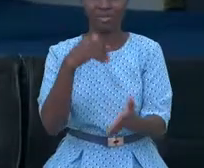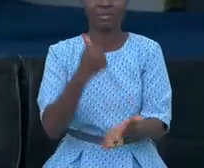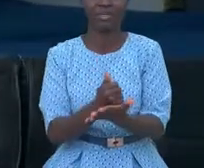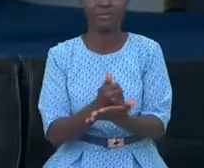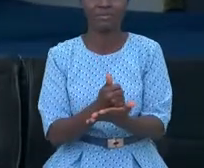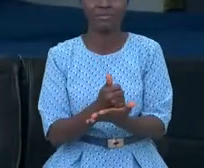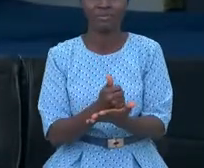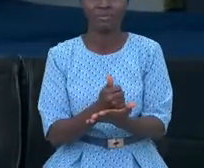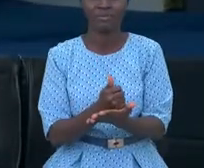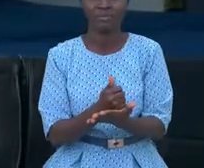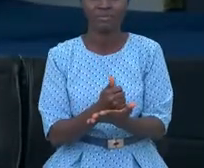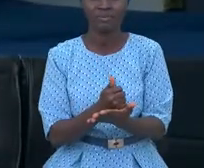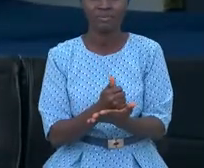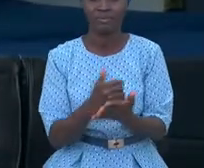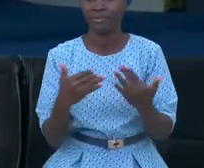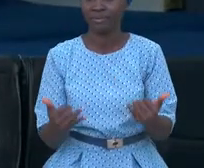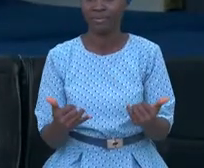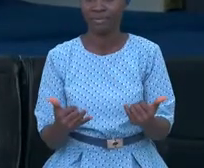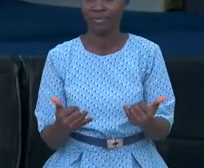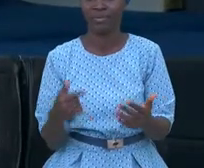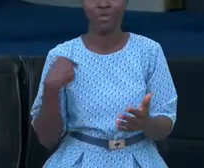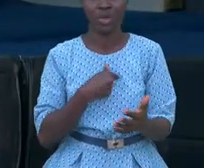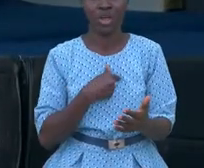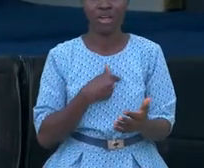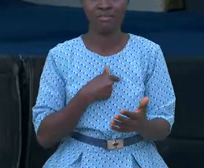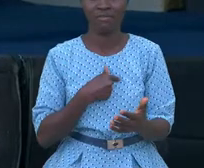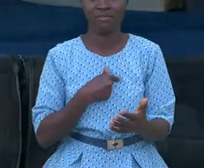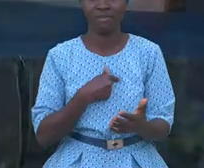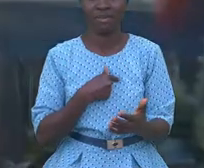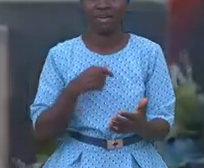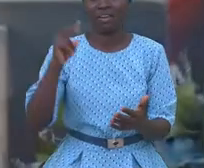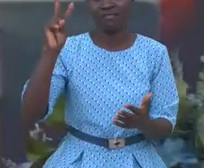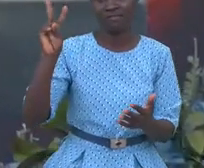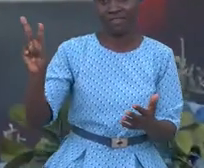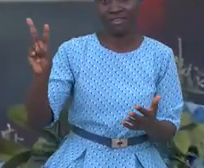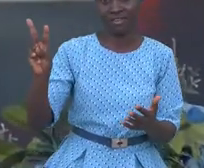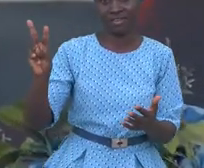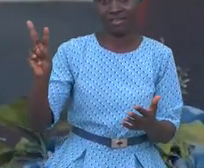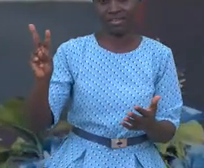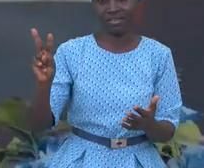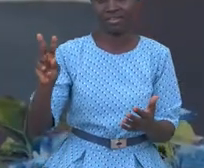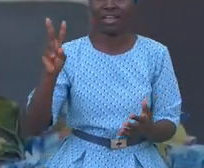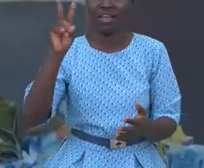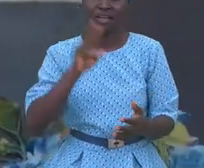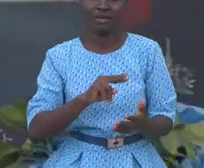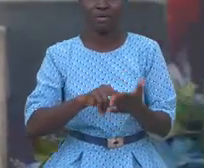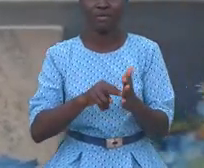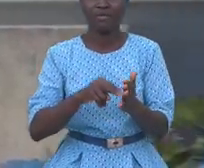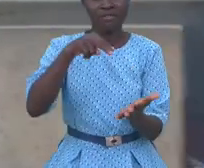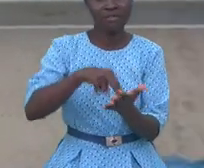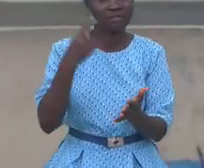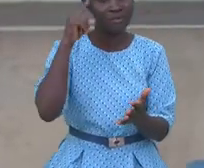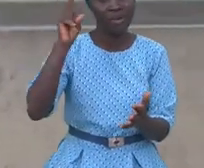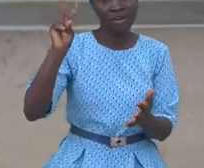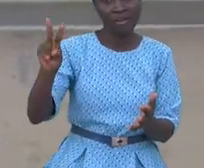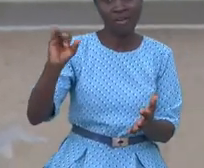Now, we have the V, which is virtues, for